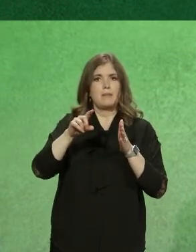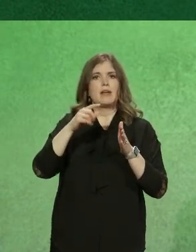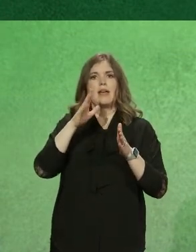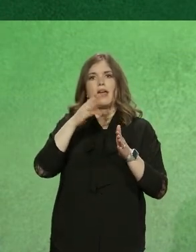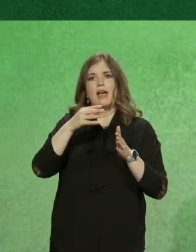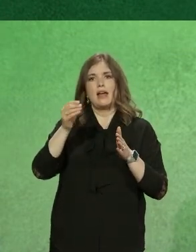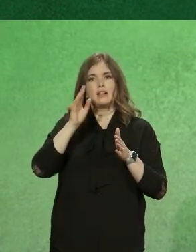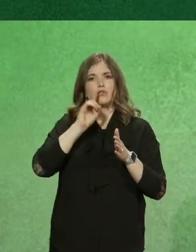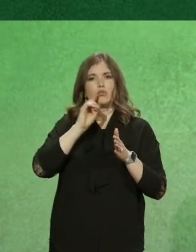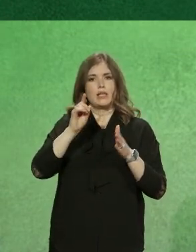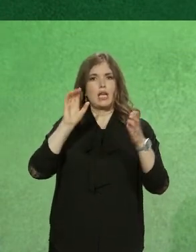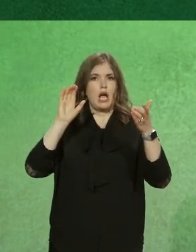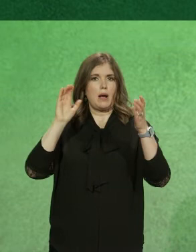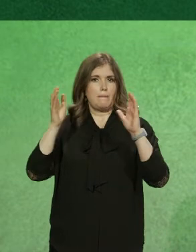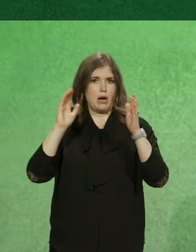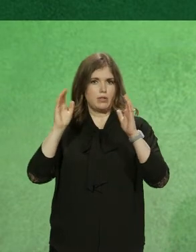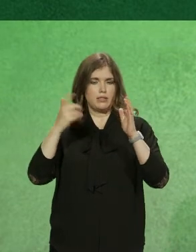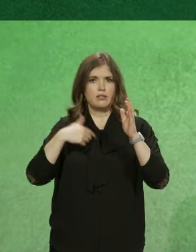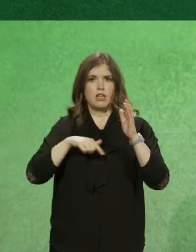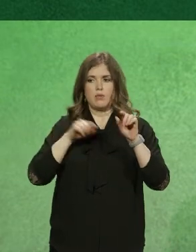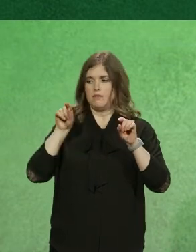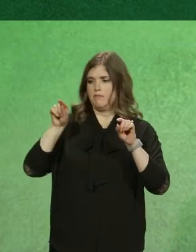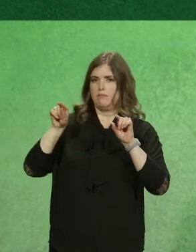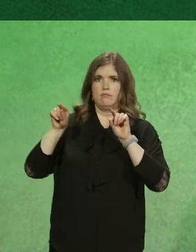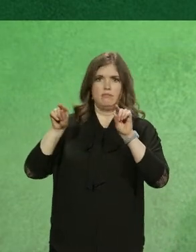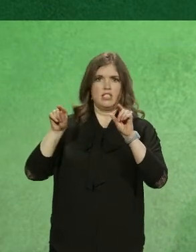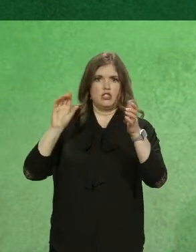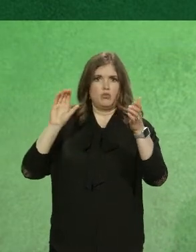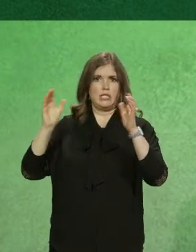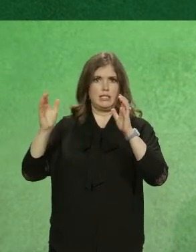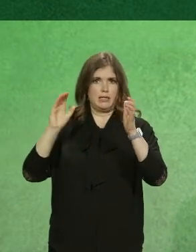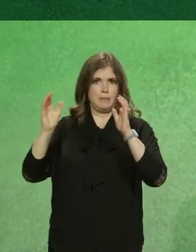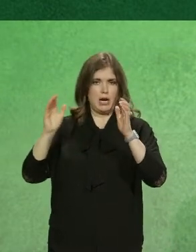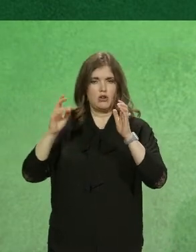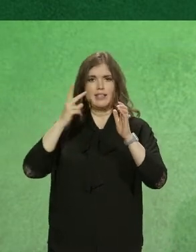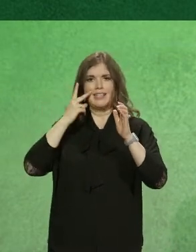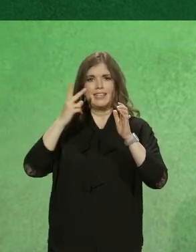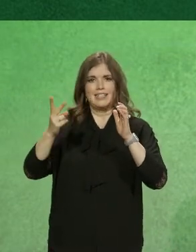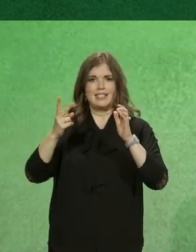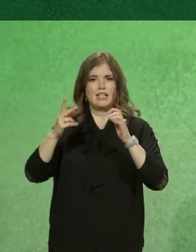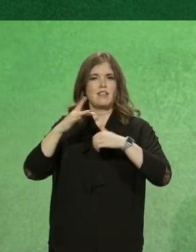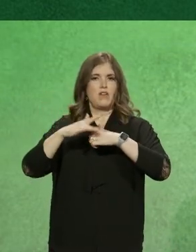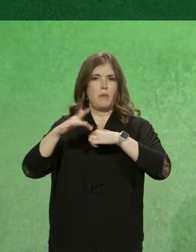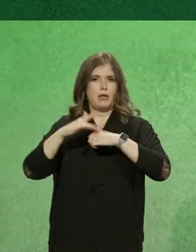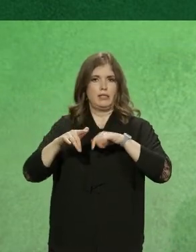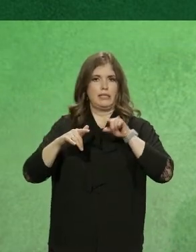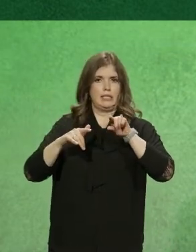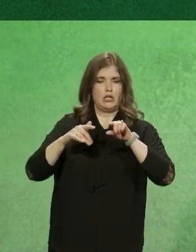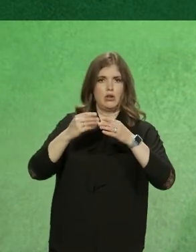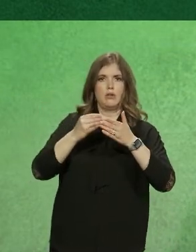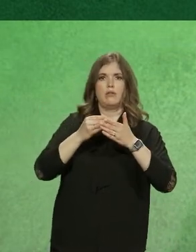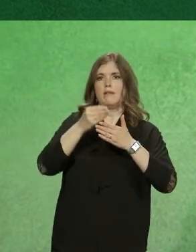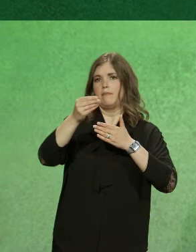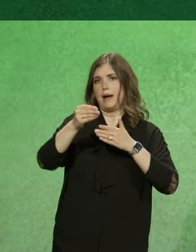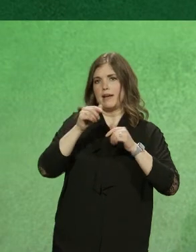and it is a comparison we can present unto them, and they see the viability of buying this product.